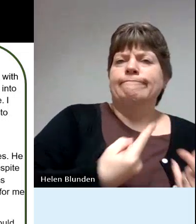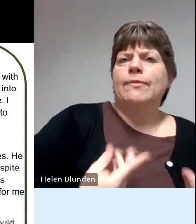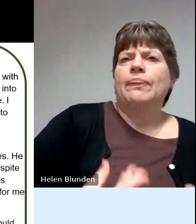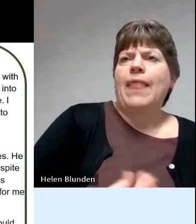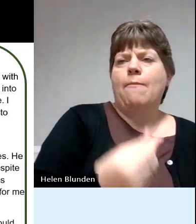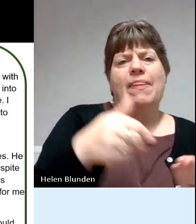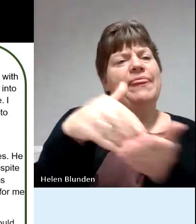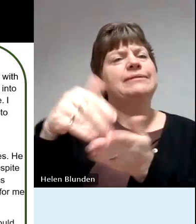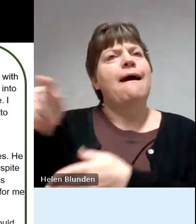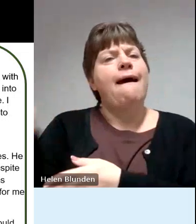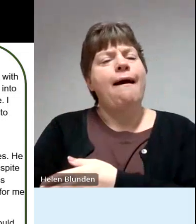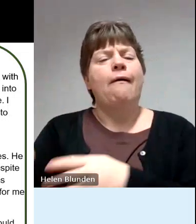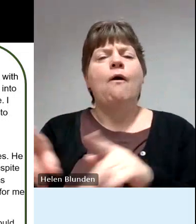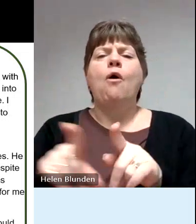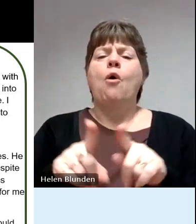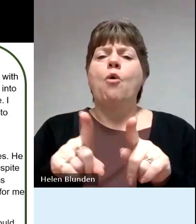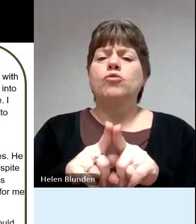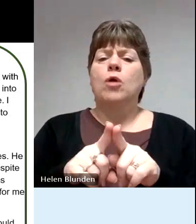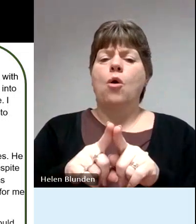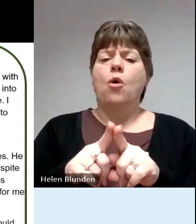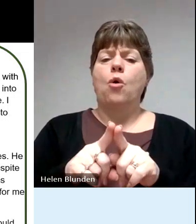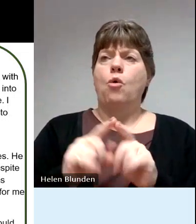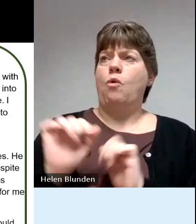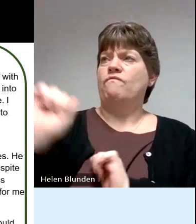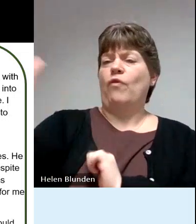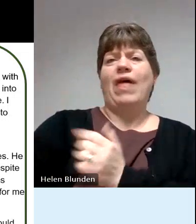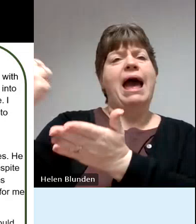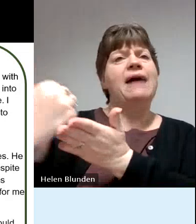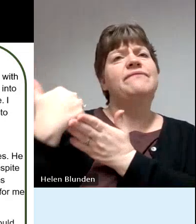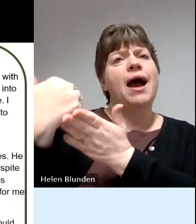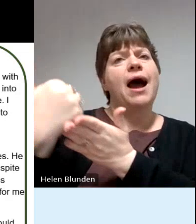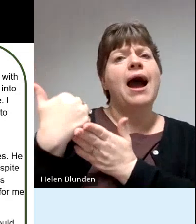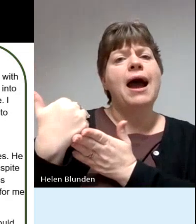sell, and also in terms of their advice when